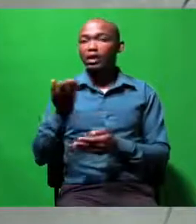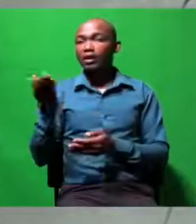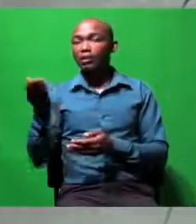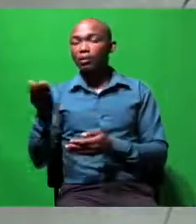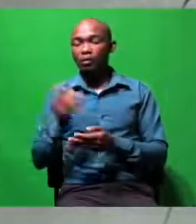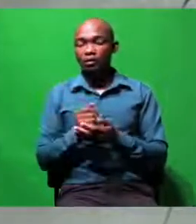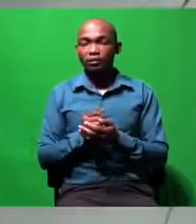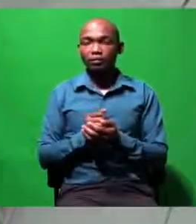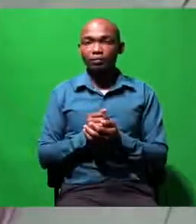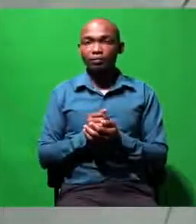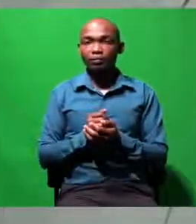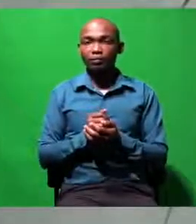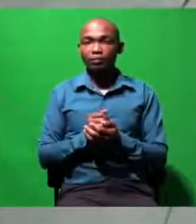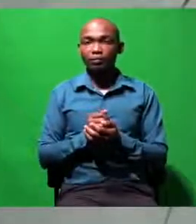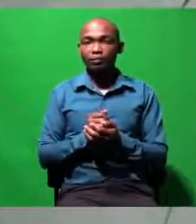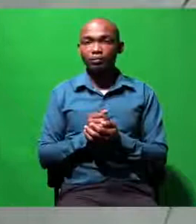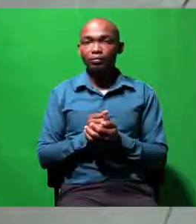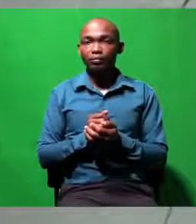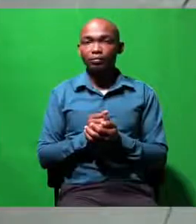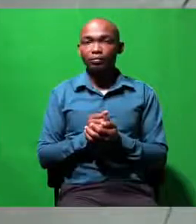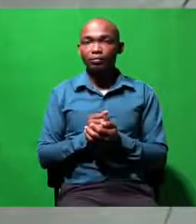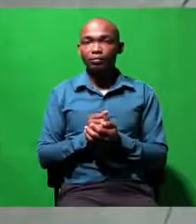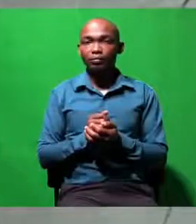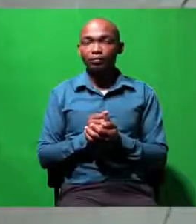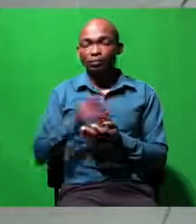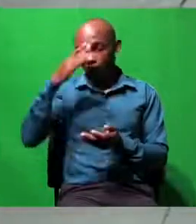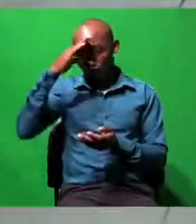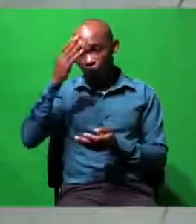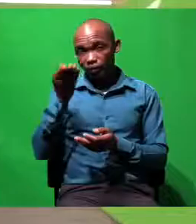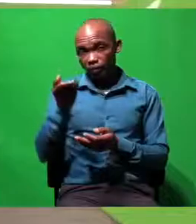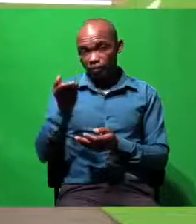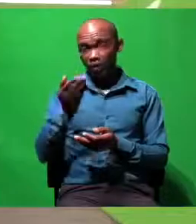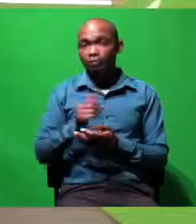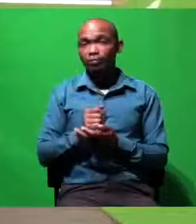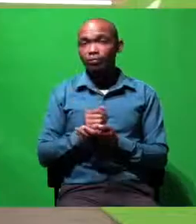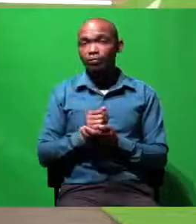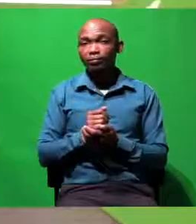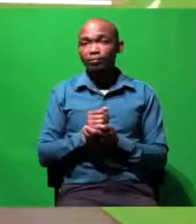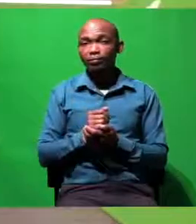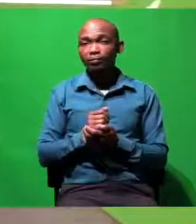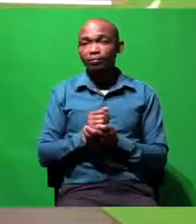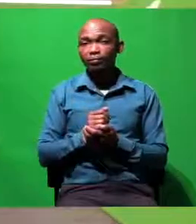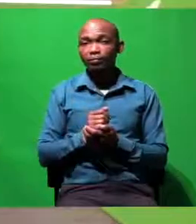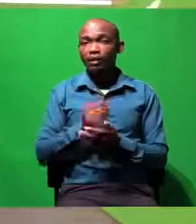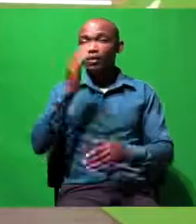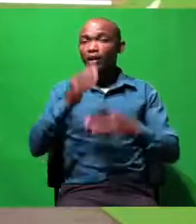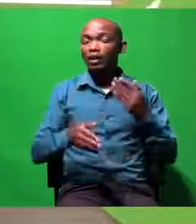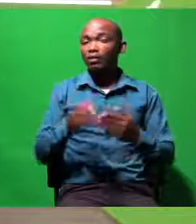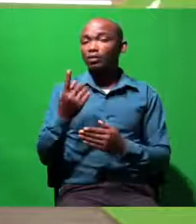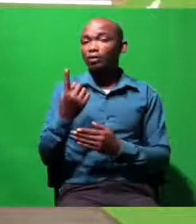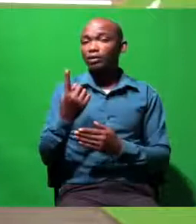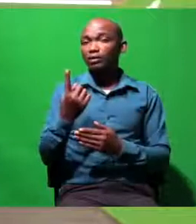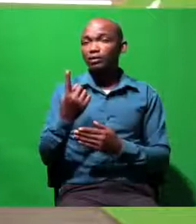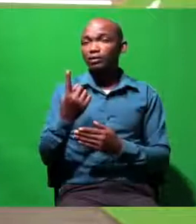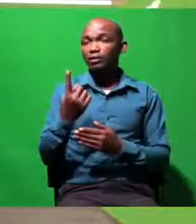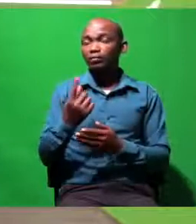Another one, which is called, can you guess? Can you guess anyone? What is the last one?